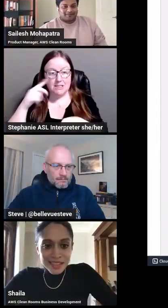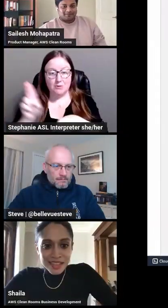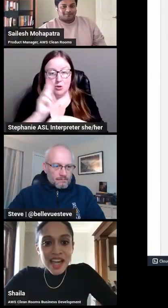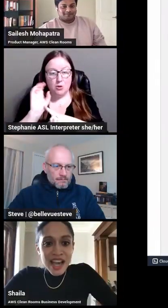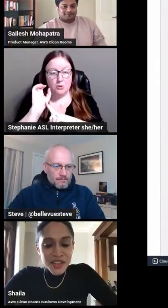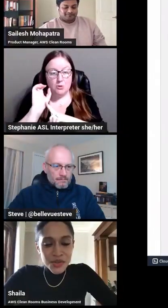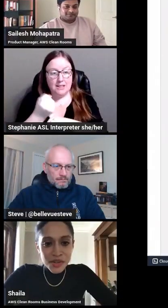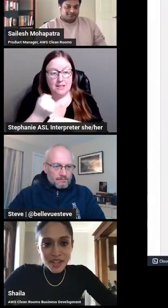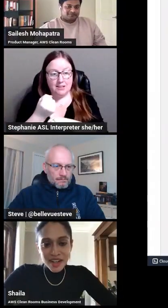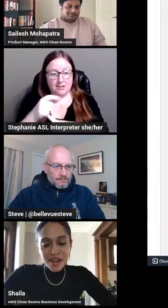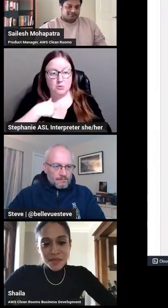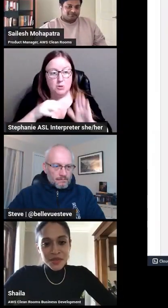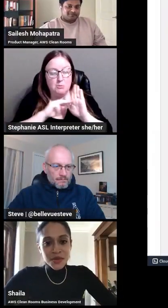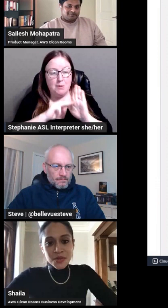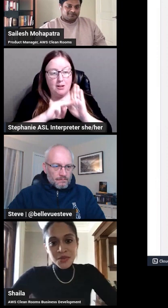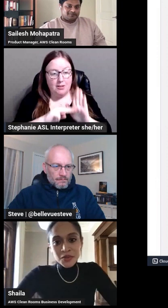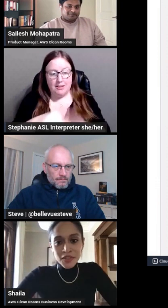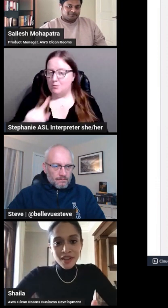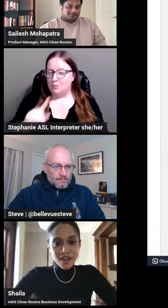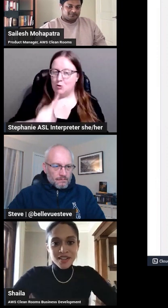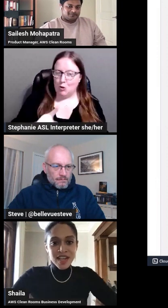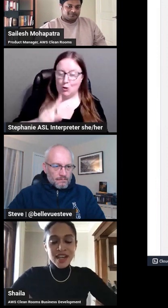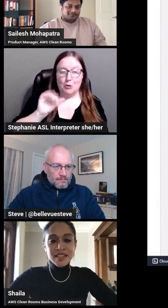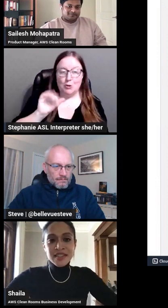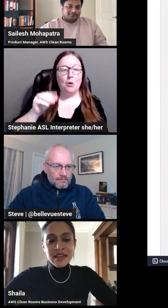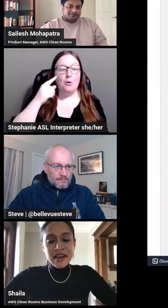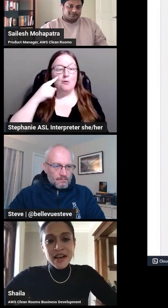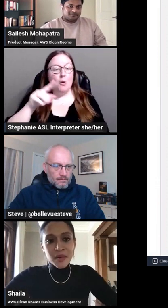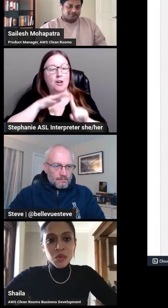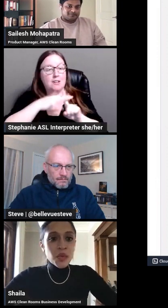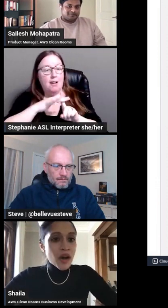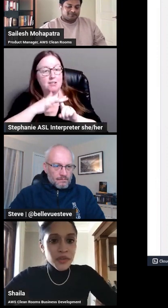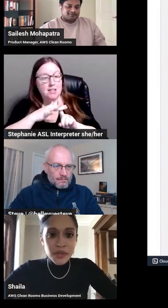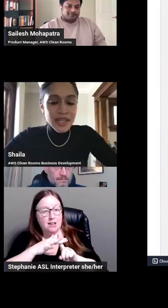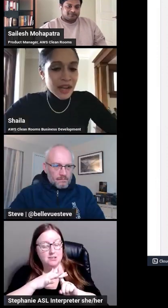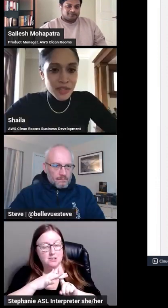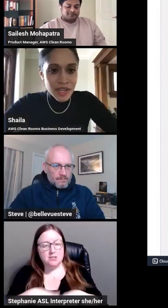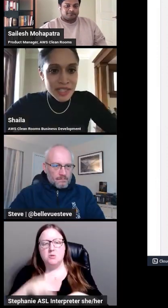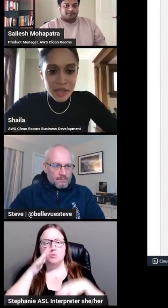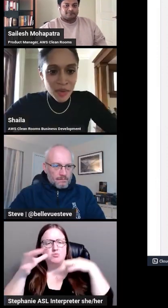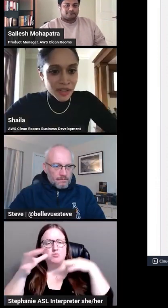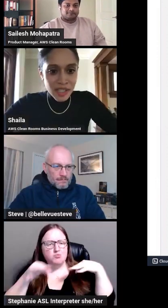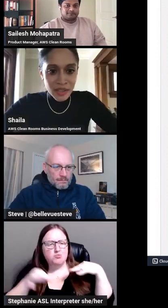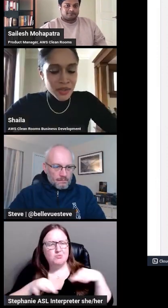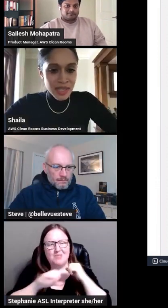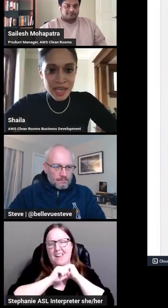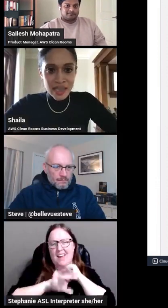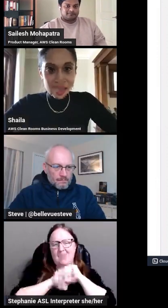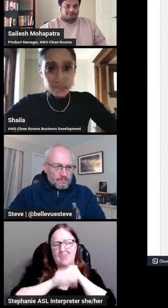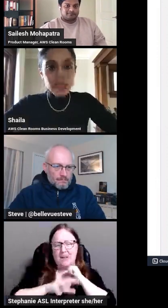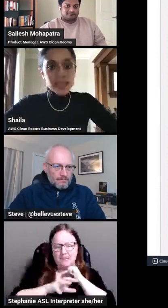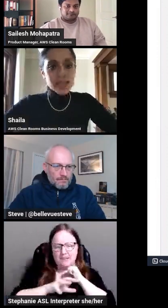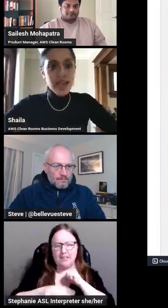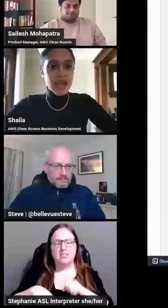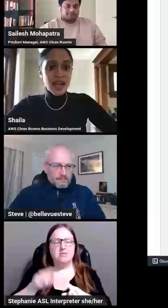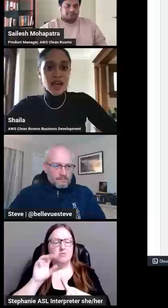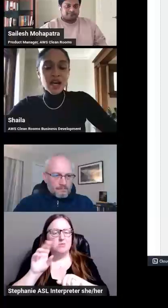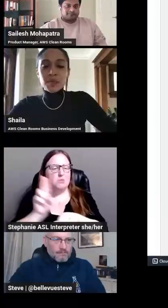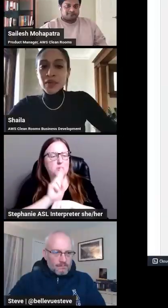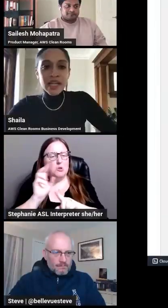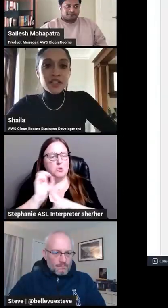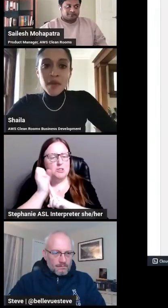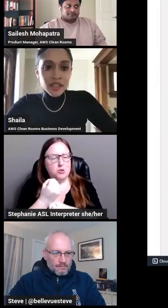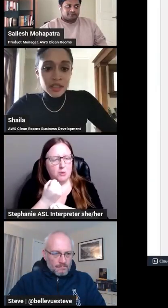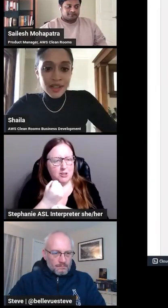modeling? Yeah, sure. So for context, we'll walk through an advertising and marketing use case. So let's say